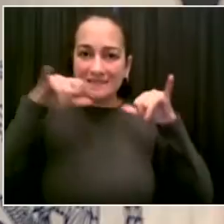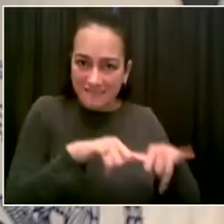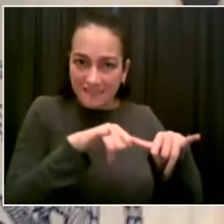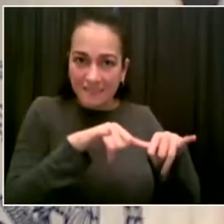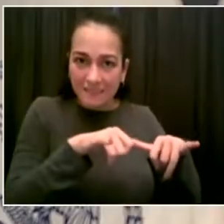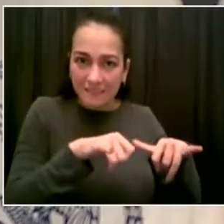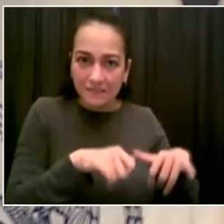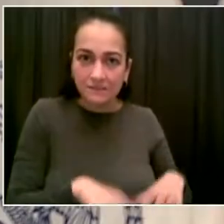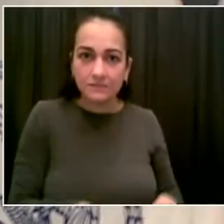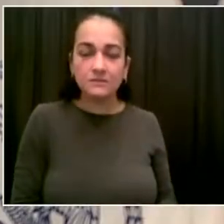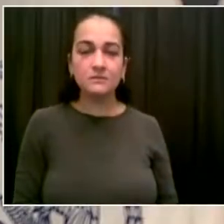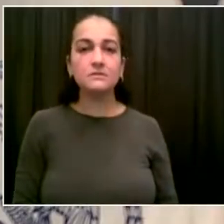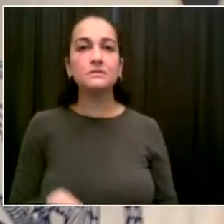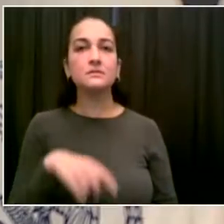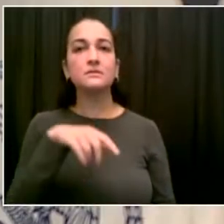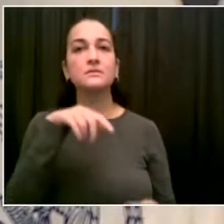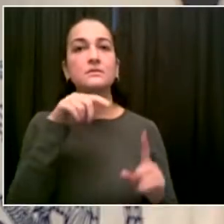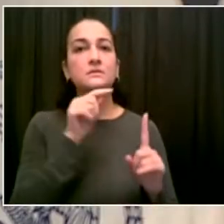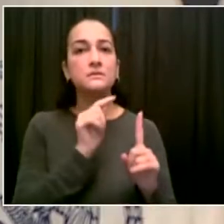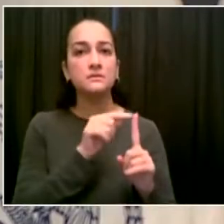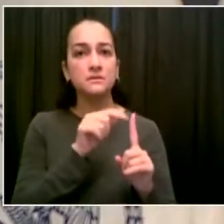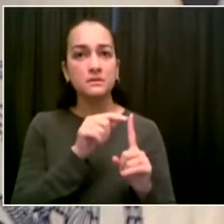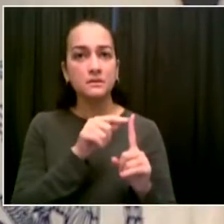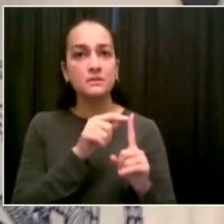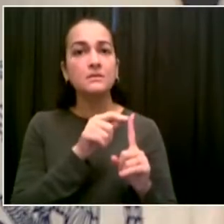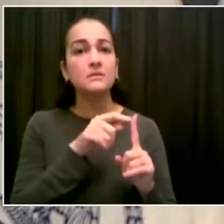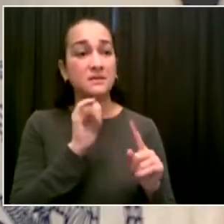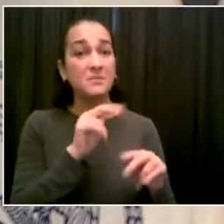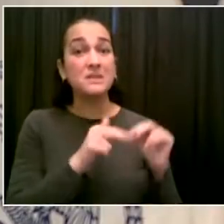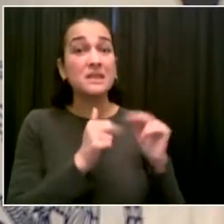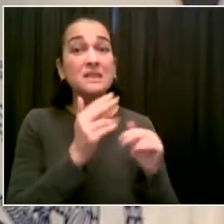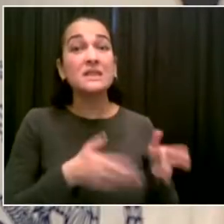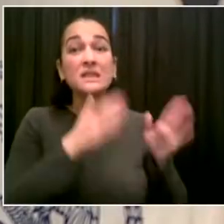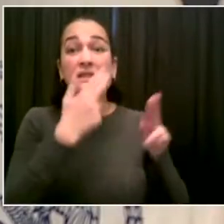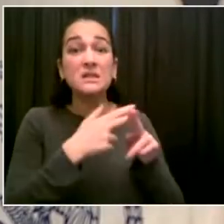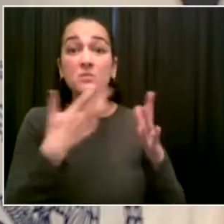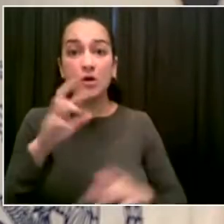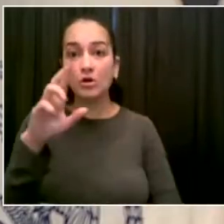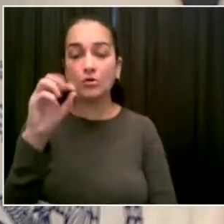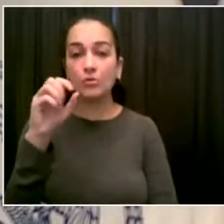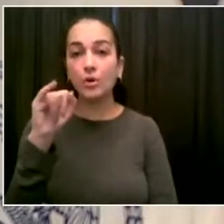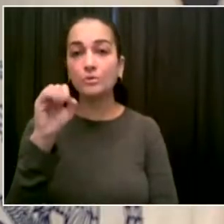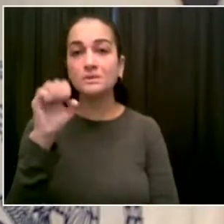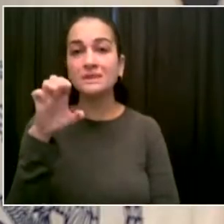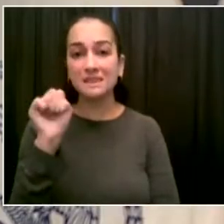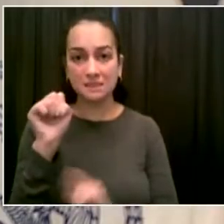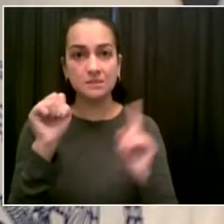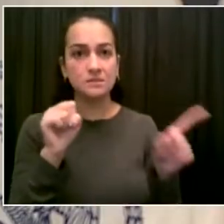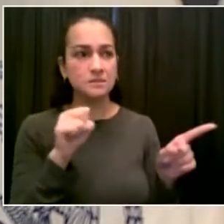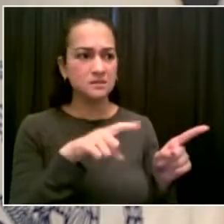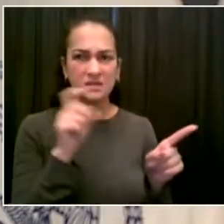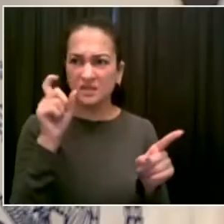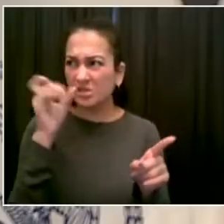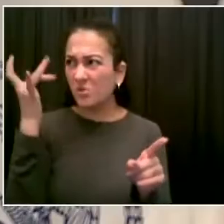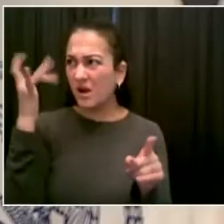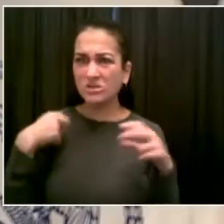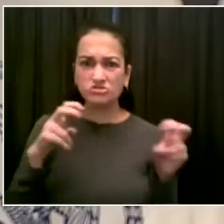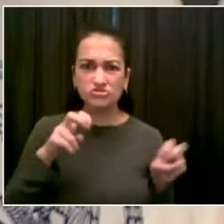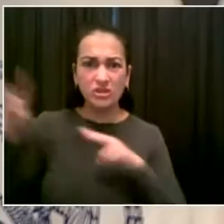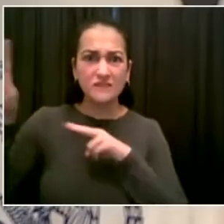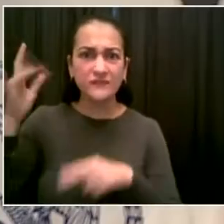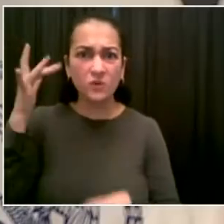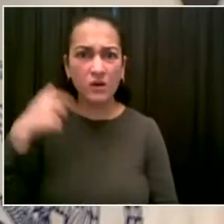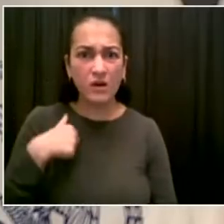many issues as part of the overall crisis, and it's being seen as you just shuffling people